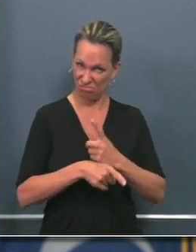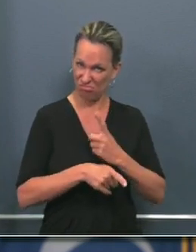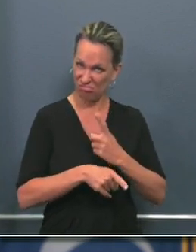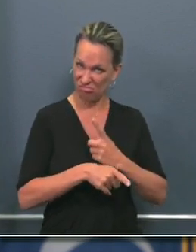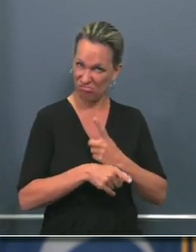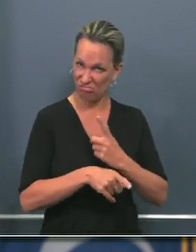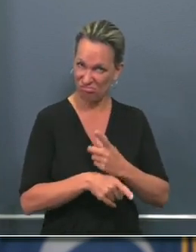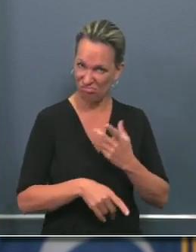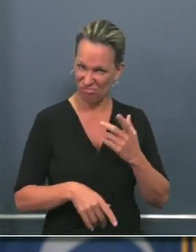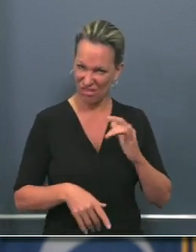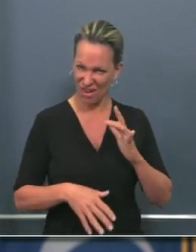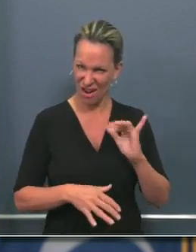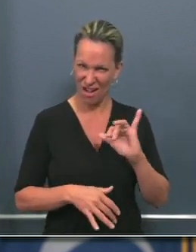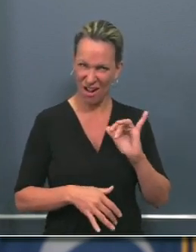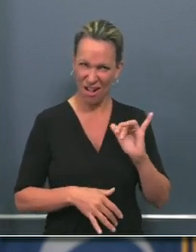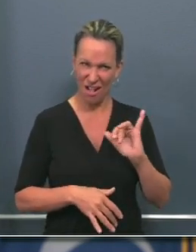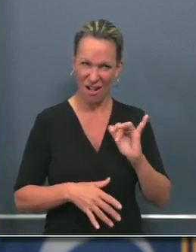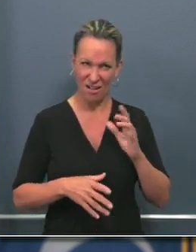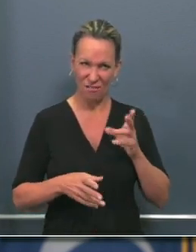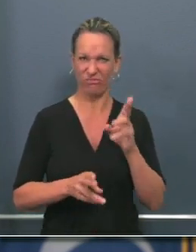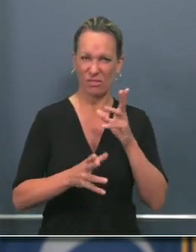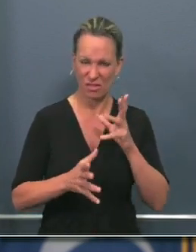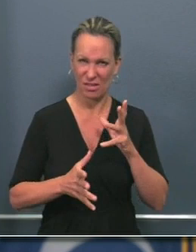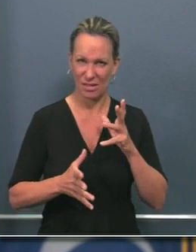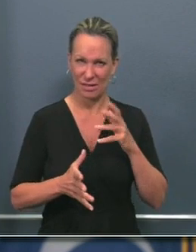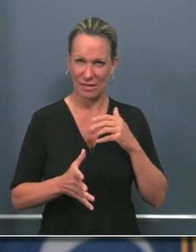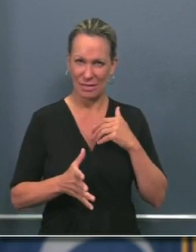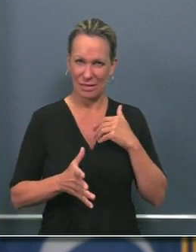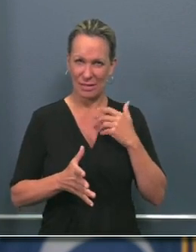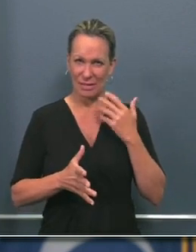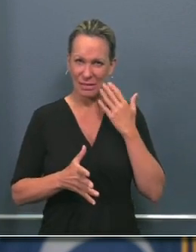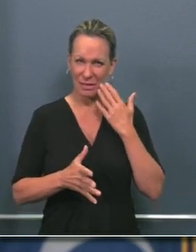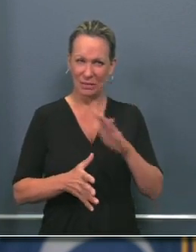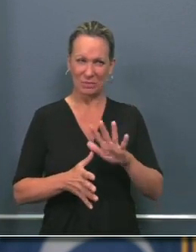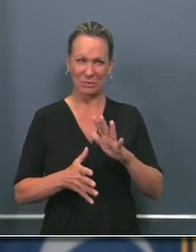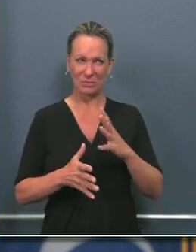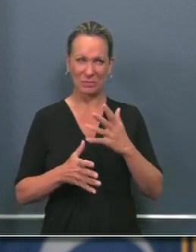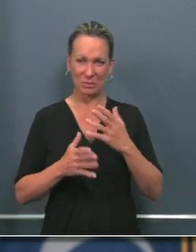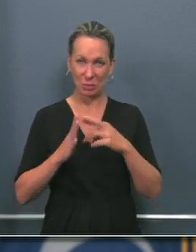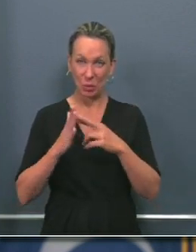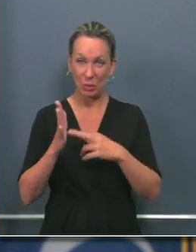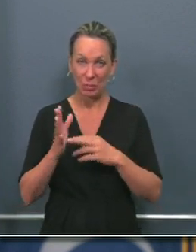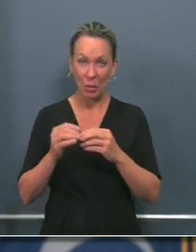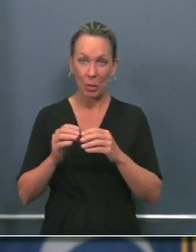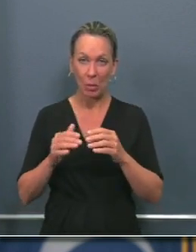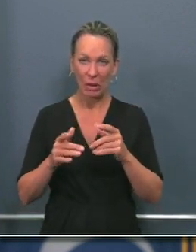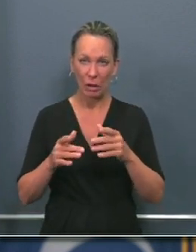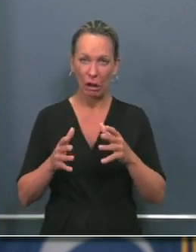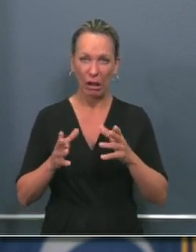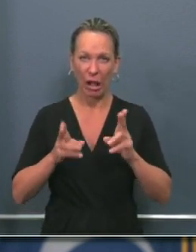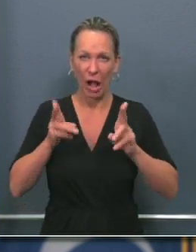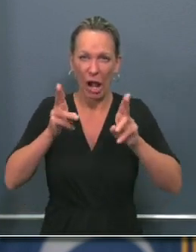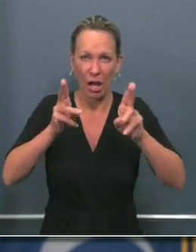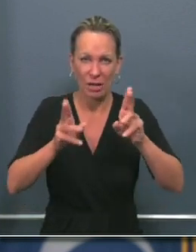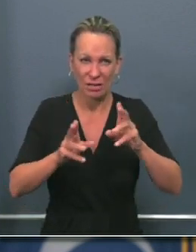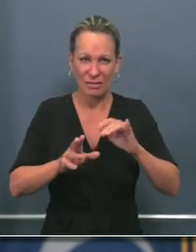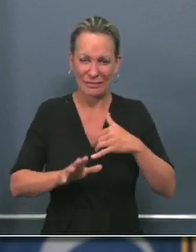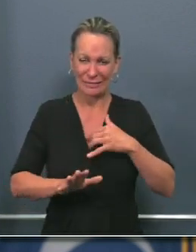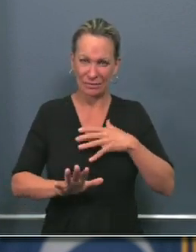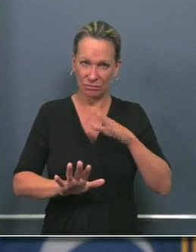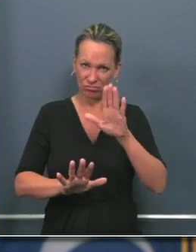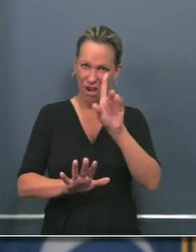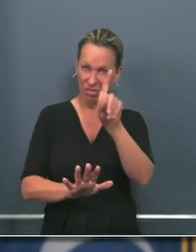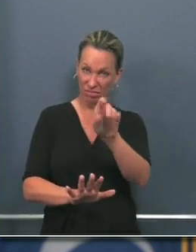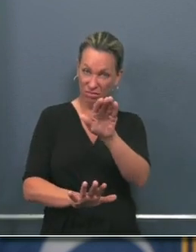you confident that we're ready to loosen even more? We're confident for all the reasons I just announced. The fact that our